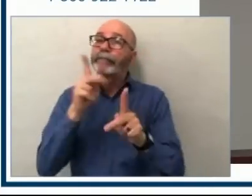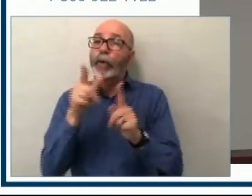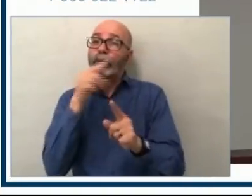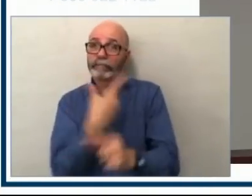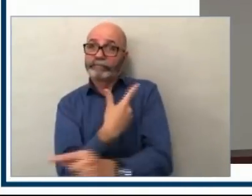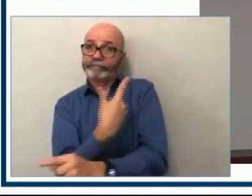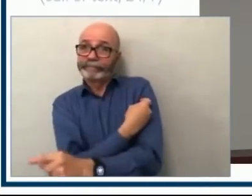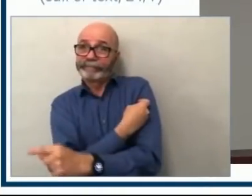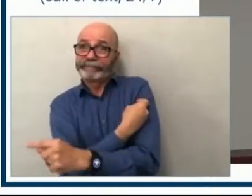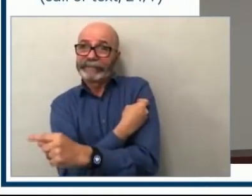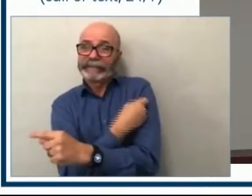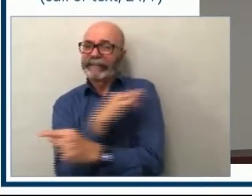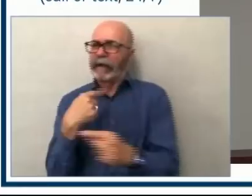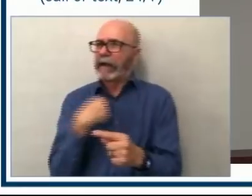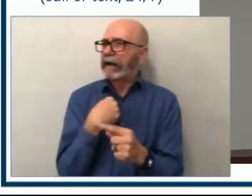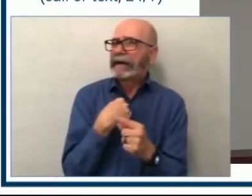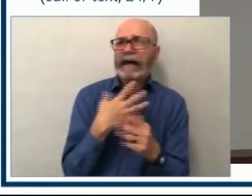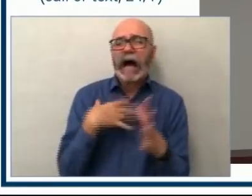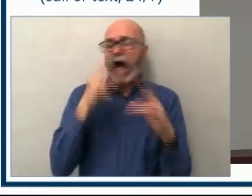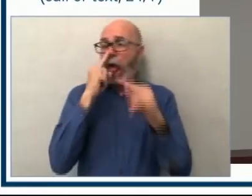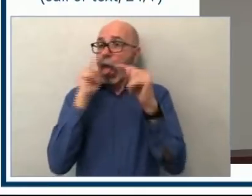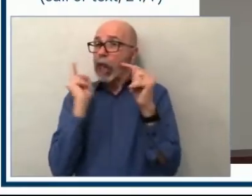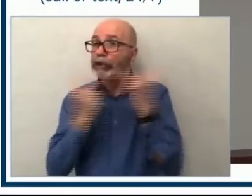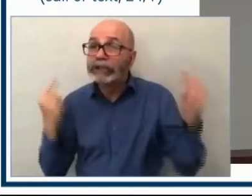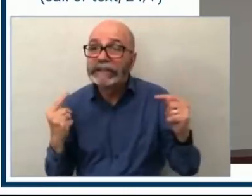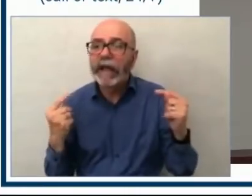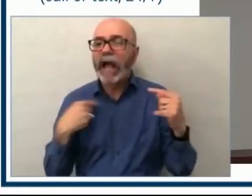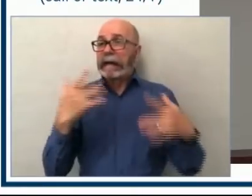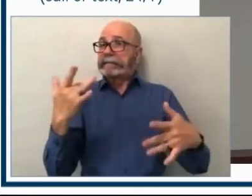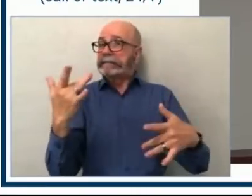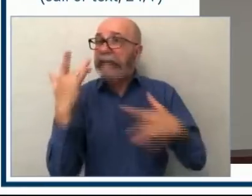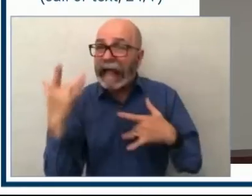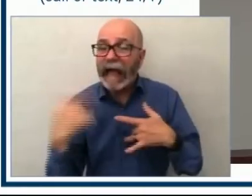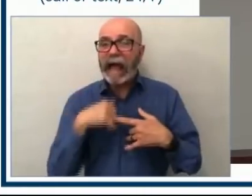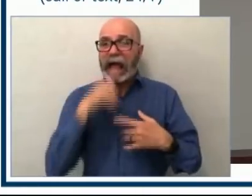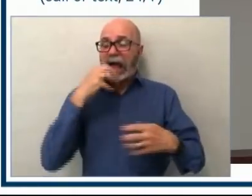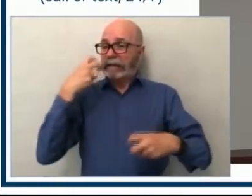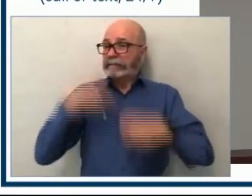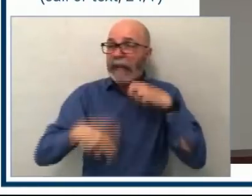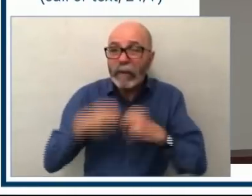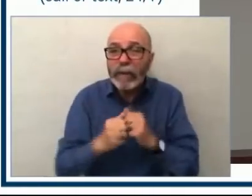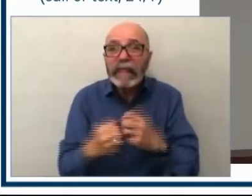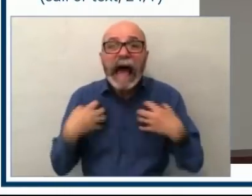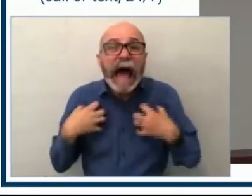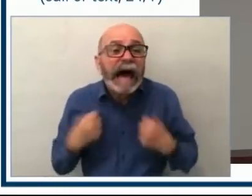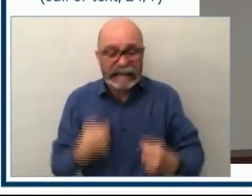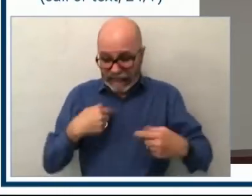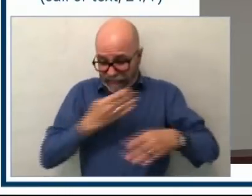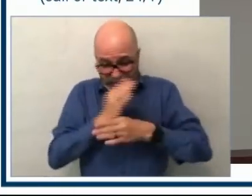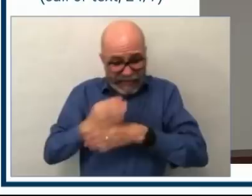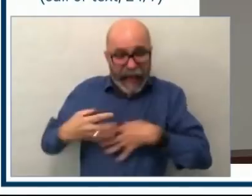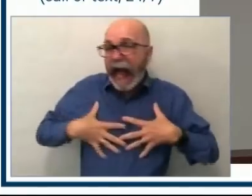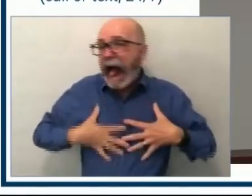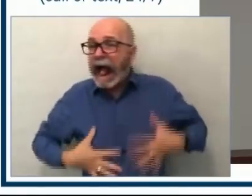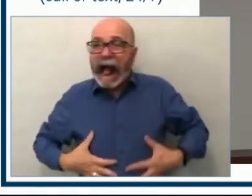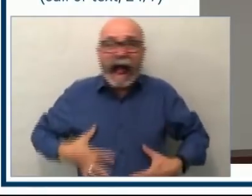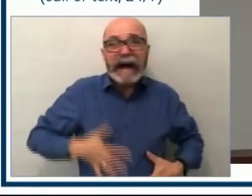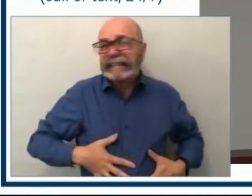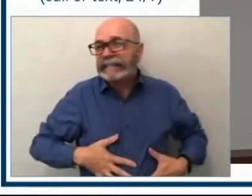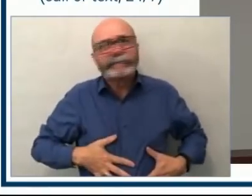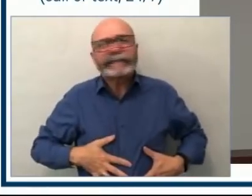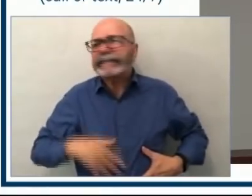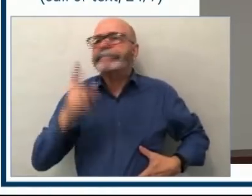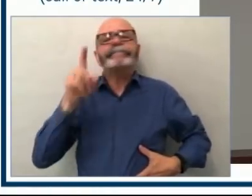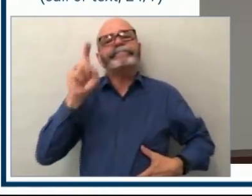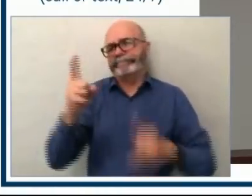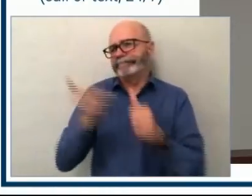in the vaccine or have an autoimmune or immune system problem, you should speak to your family doctor, nurse practitioner, or